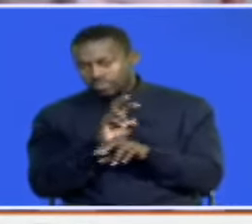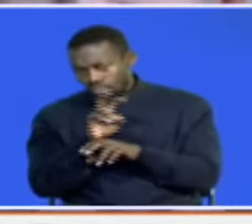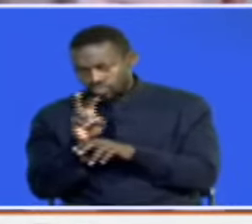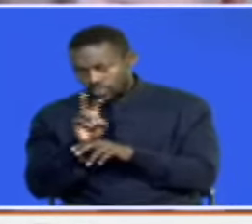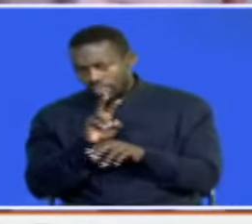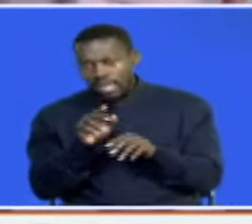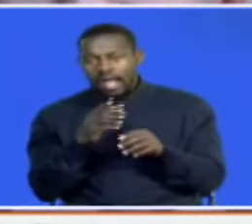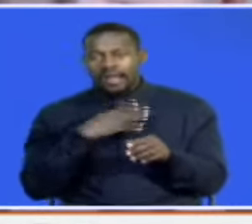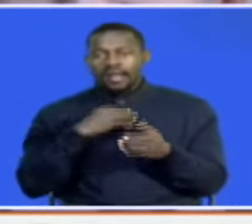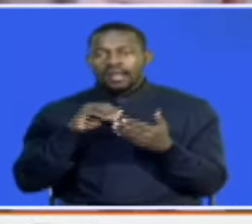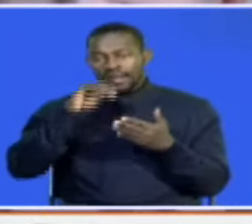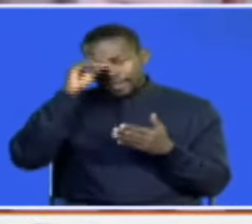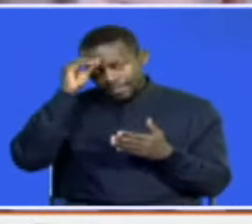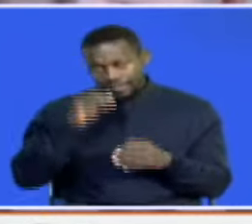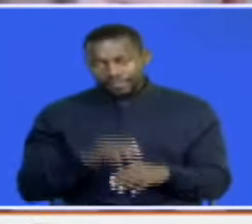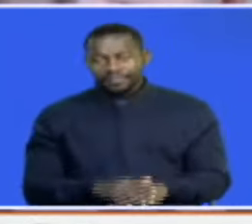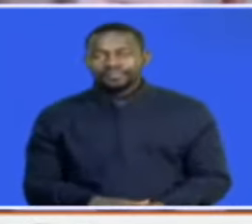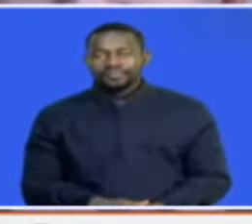to learn.